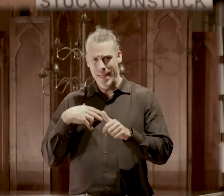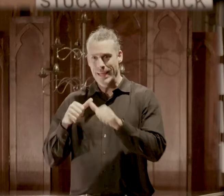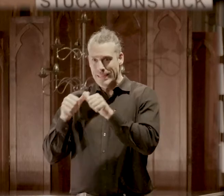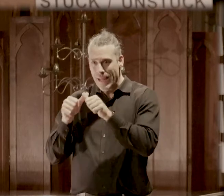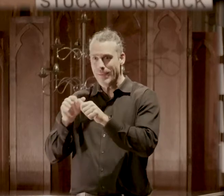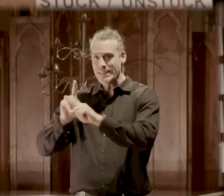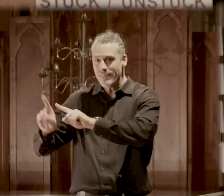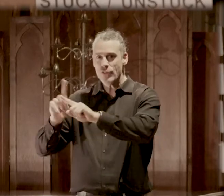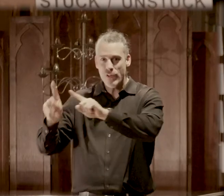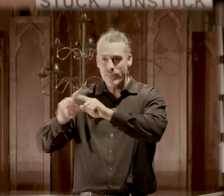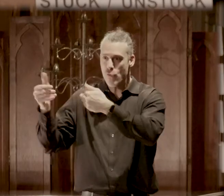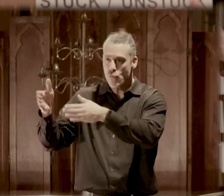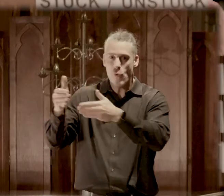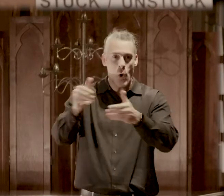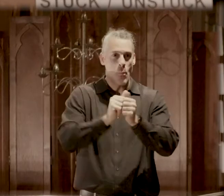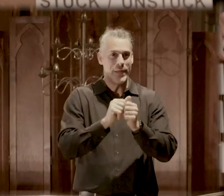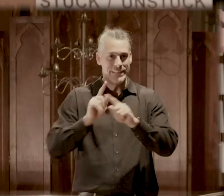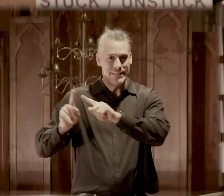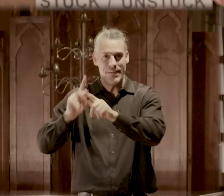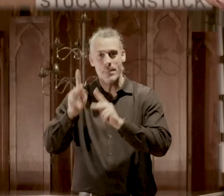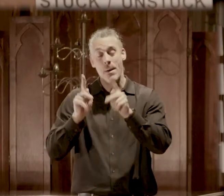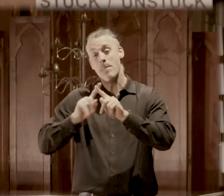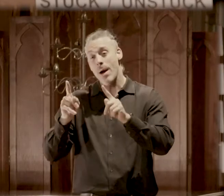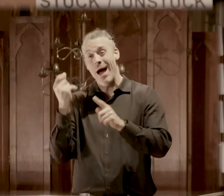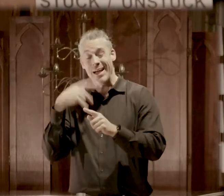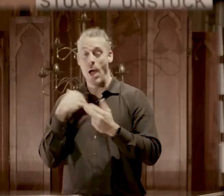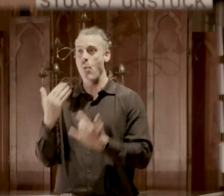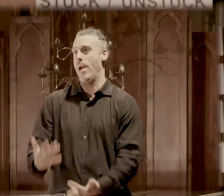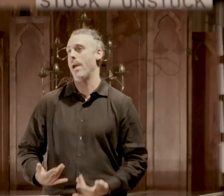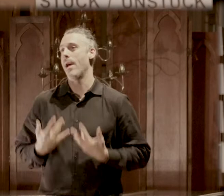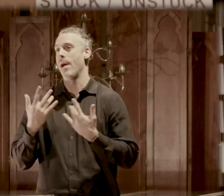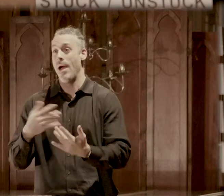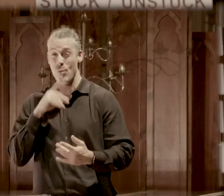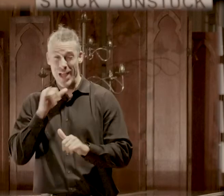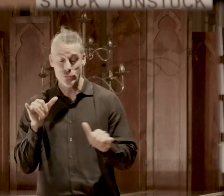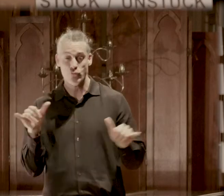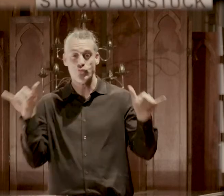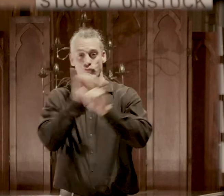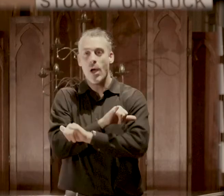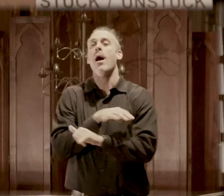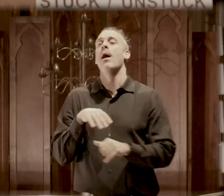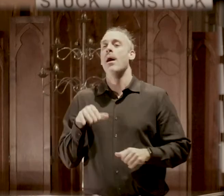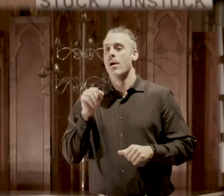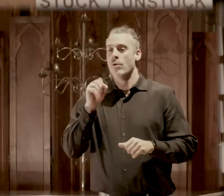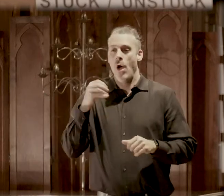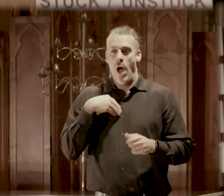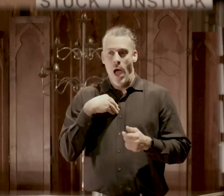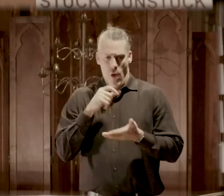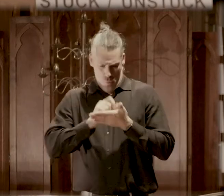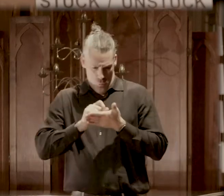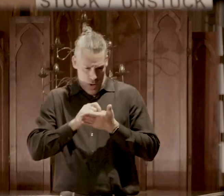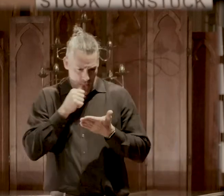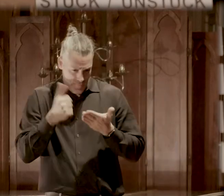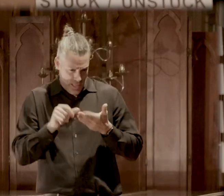just kept going into rooms with people. At any rate, I had waited for a long time, and I was so drunk.